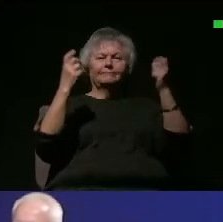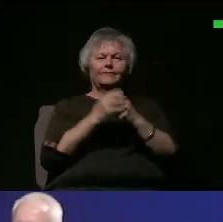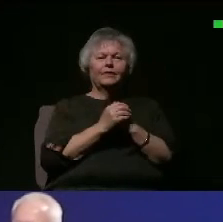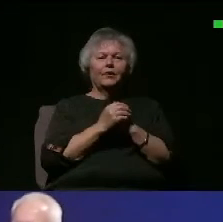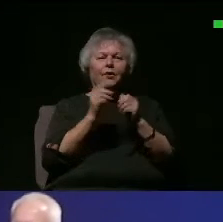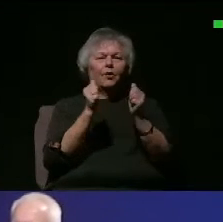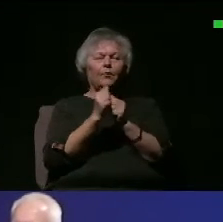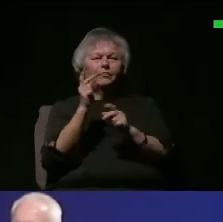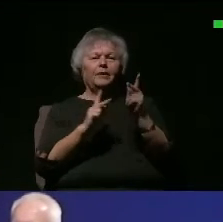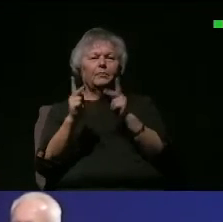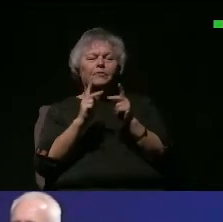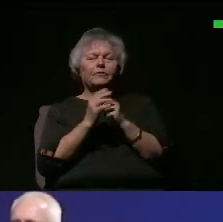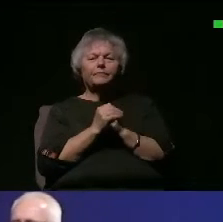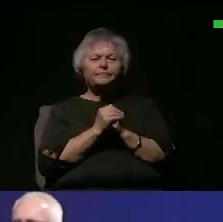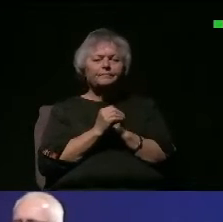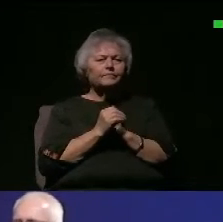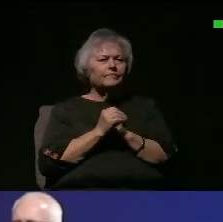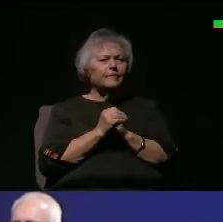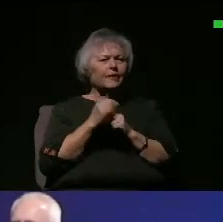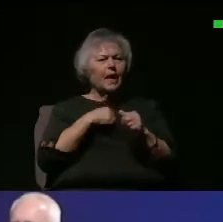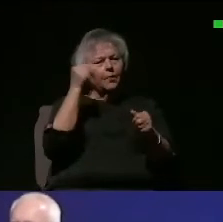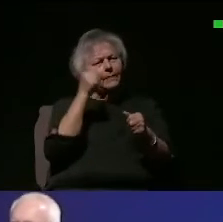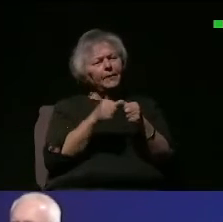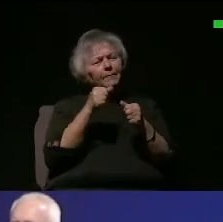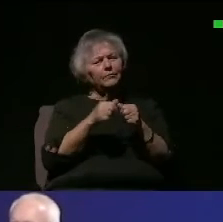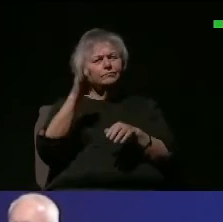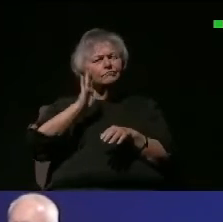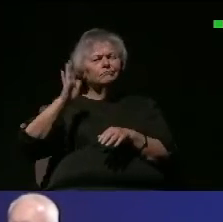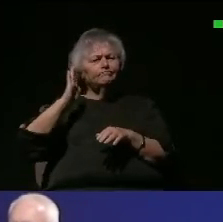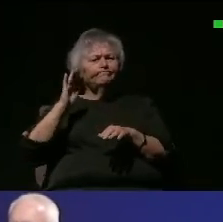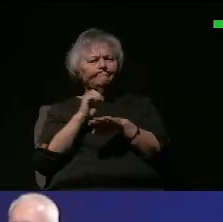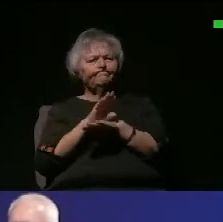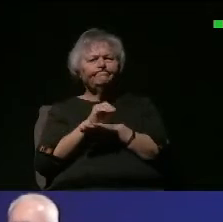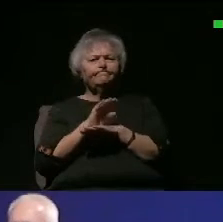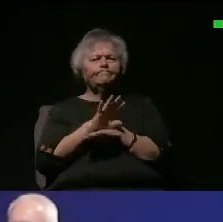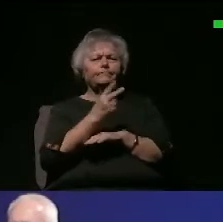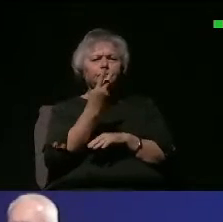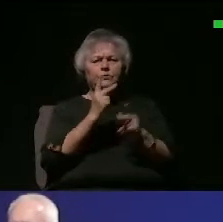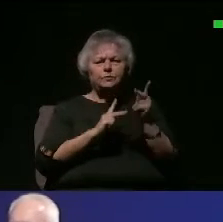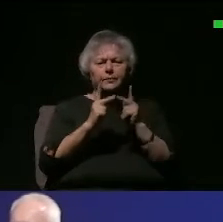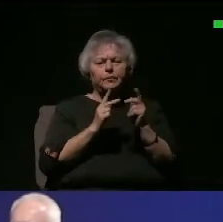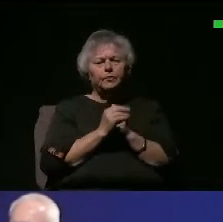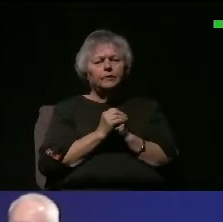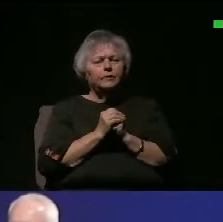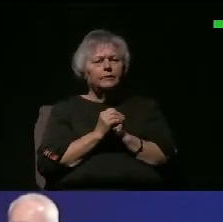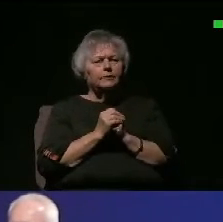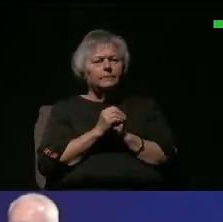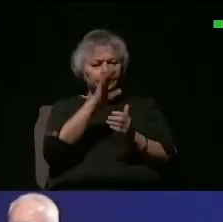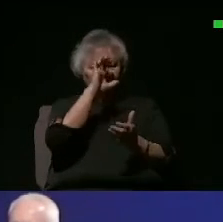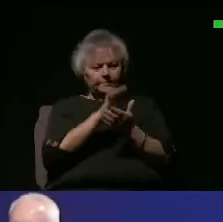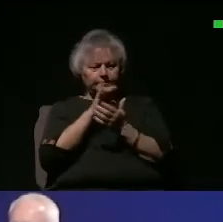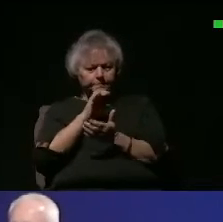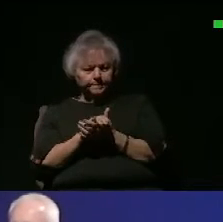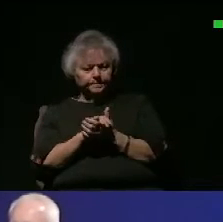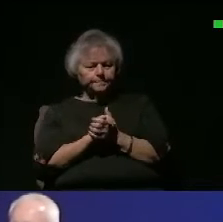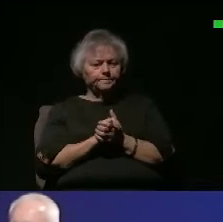I remember one time counseling with a couple, and he was not